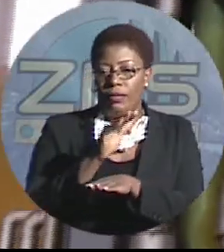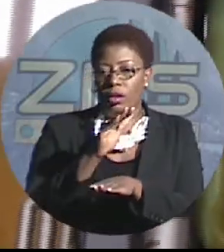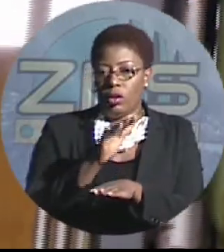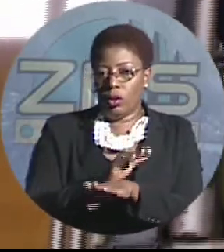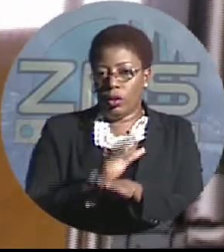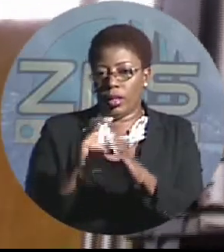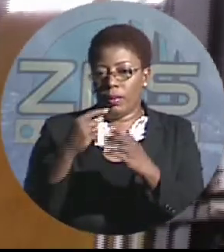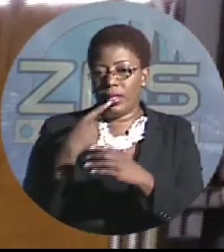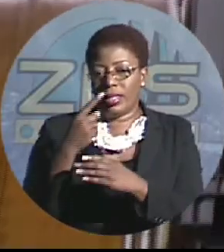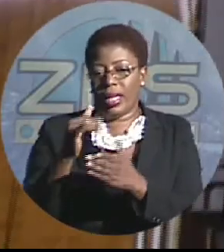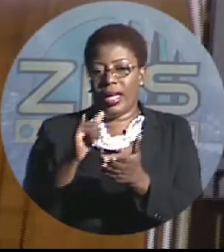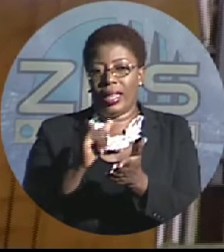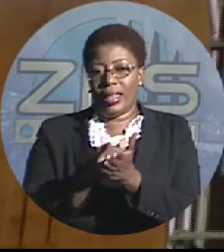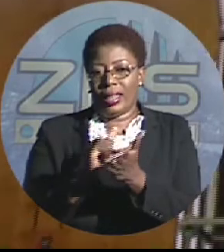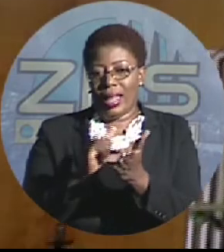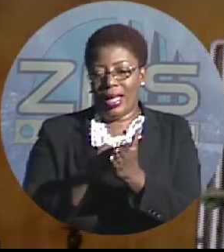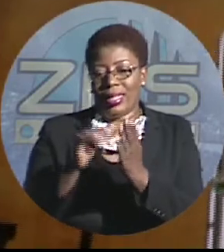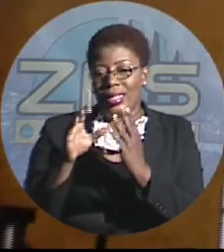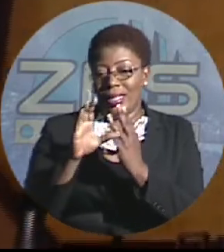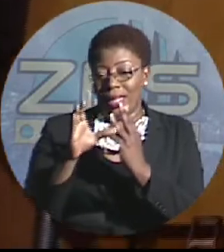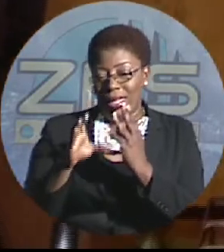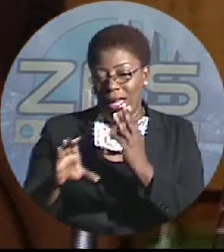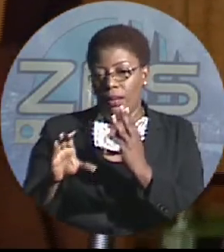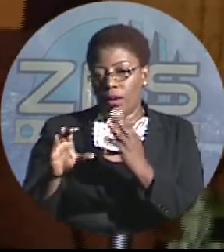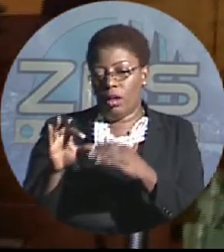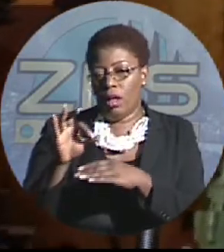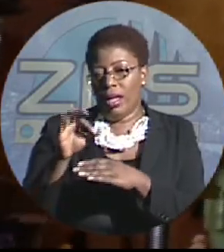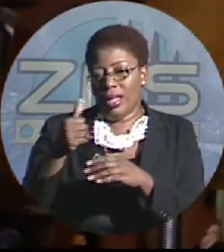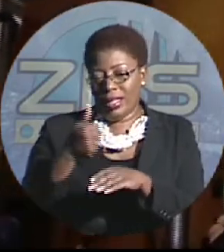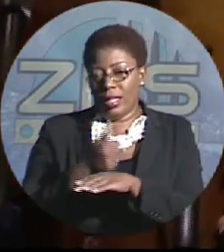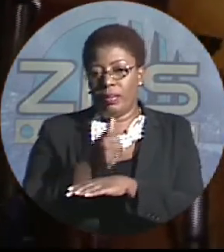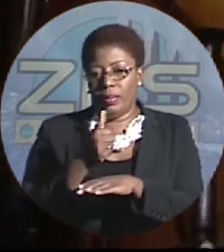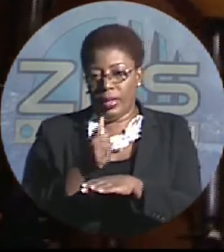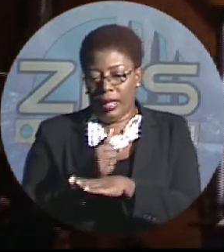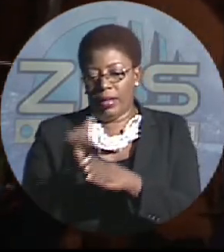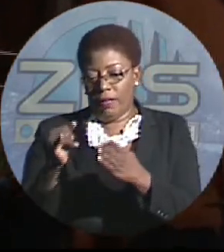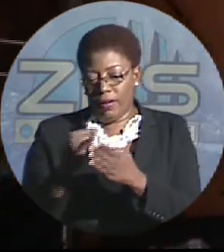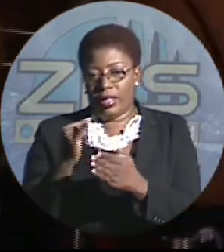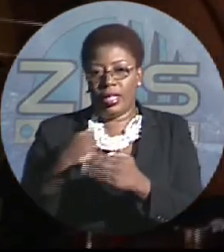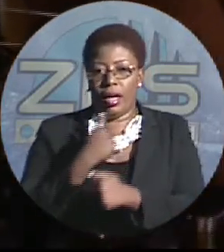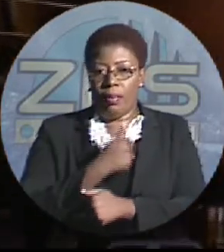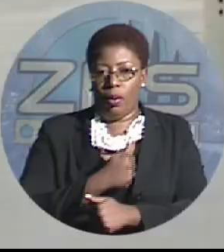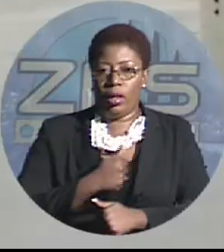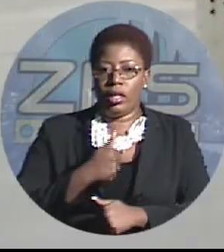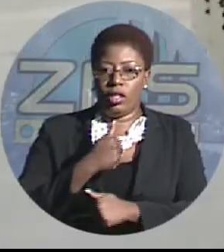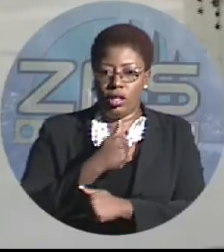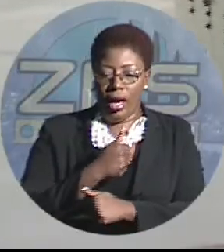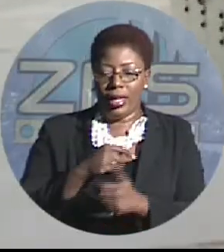the company says a cable fault is to blame, though they're still investigating. They're apologizing to